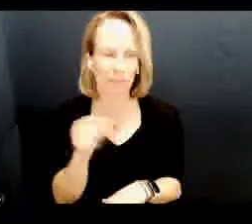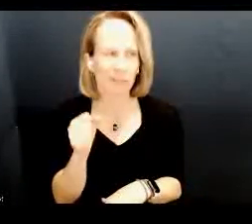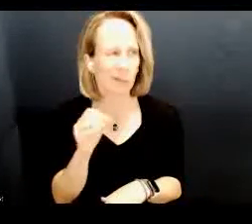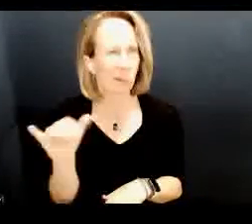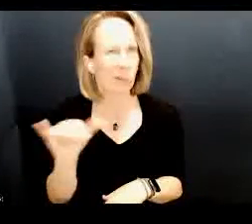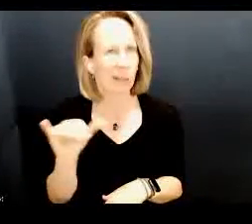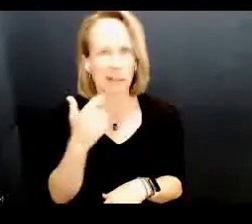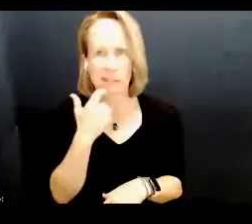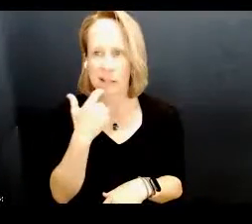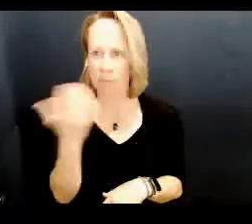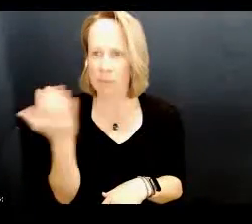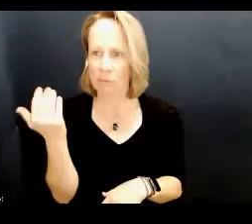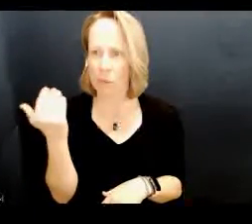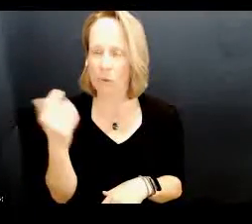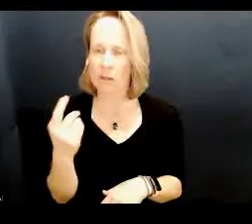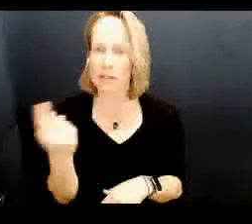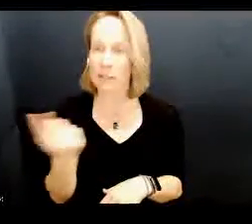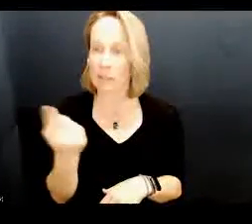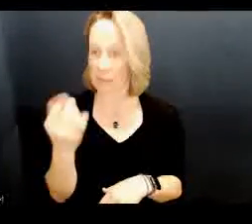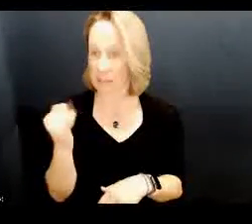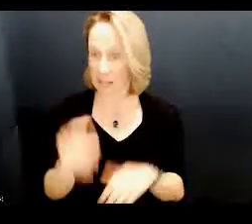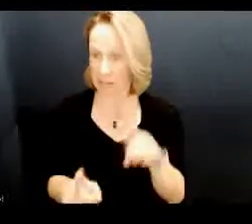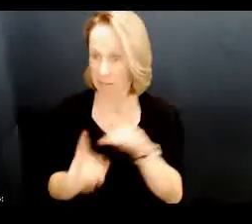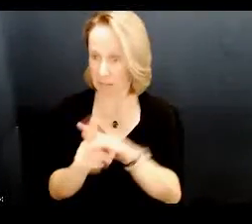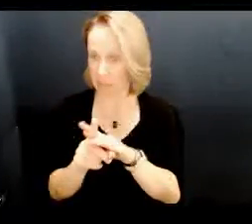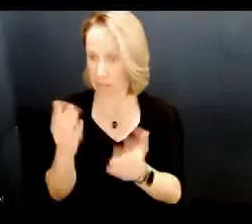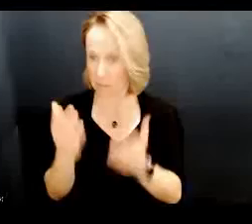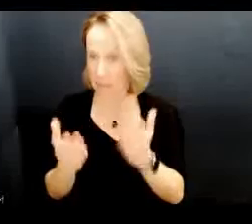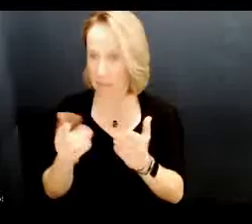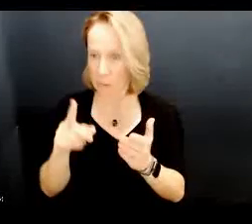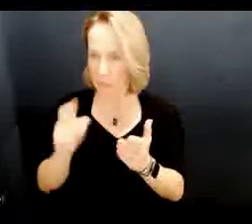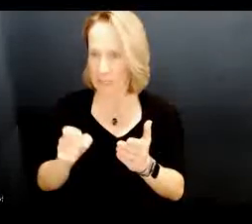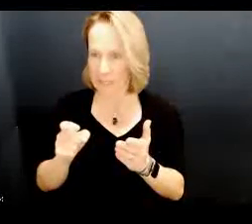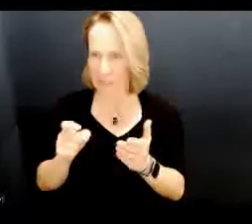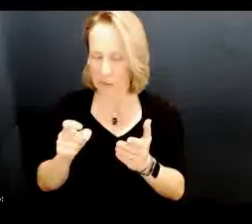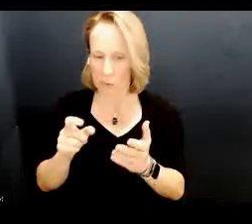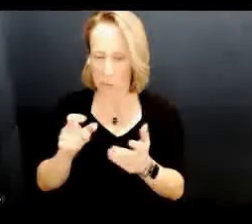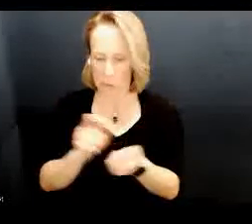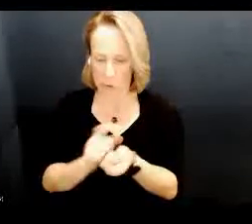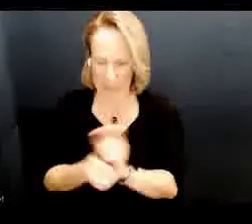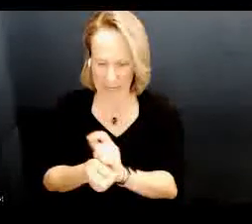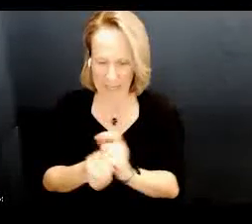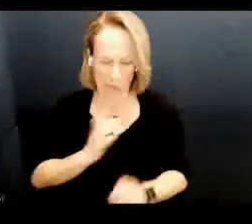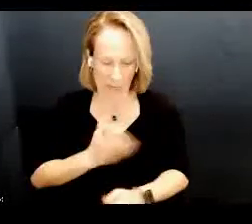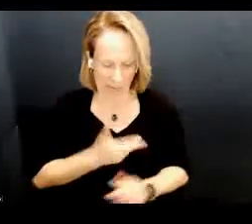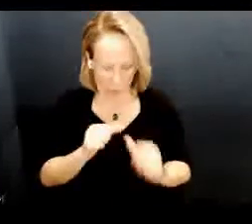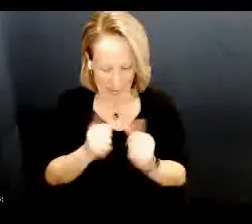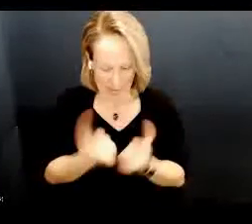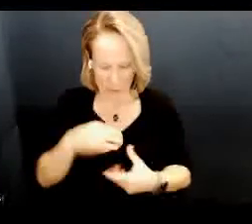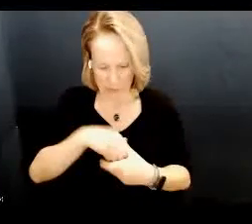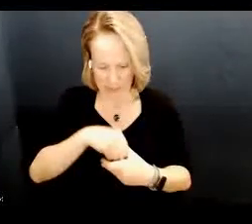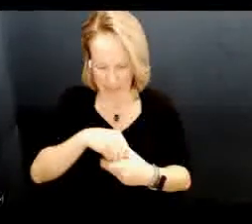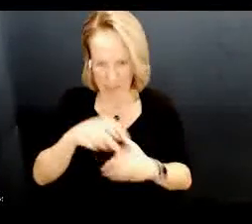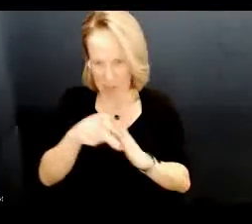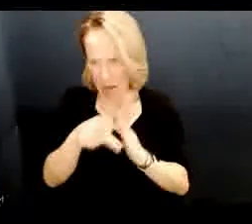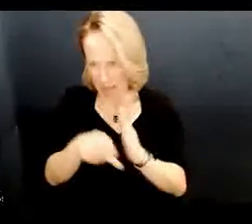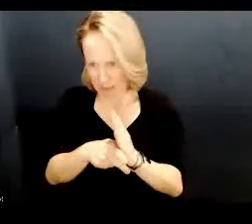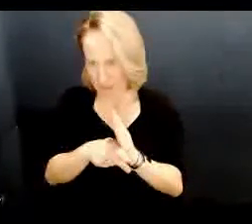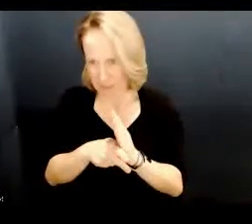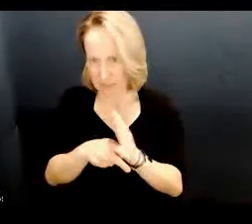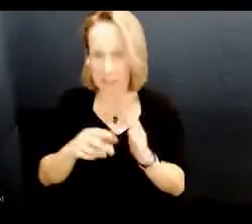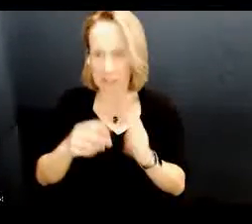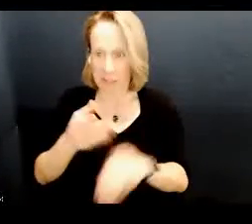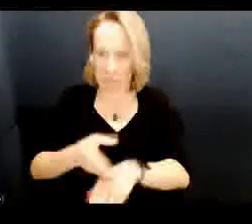come up is that we need to change our own internal policies to improve the SART